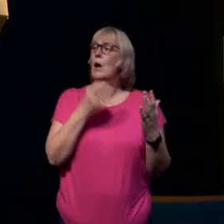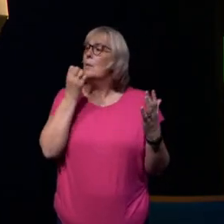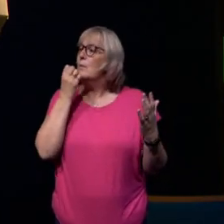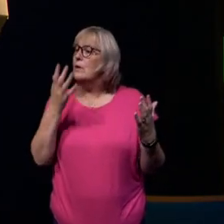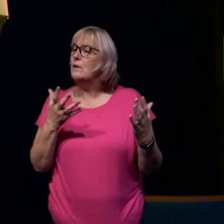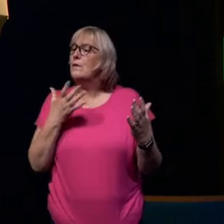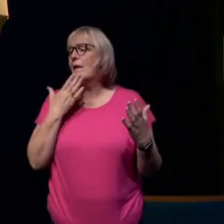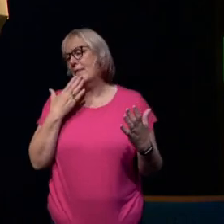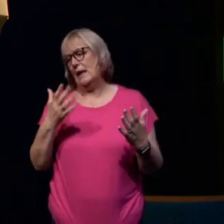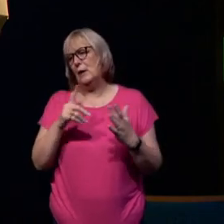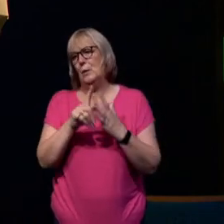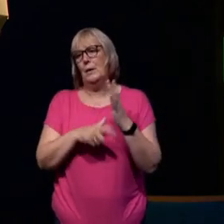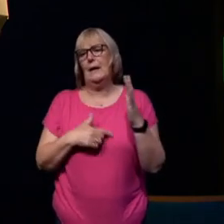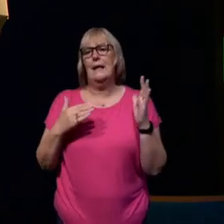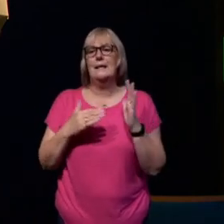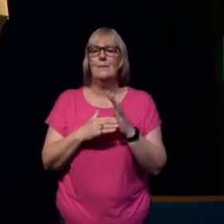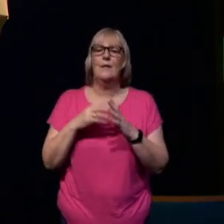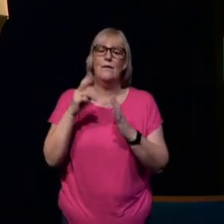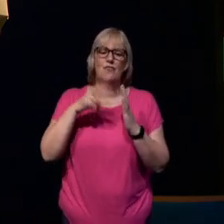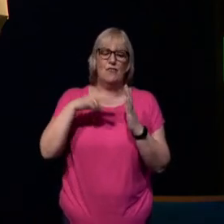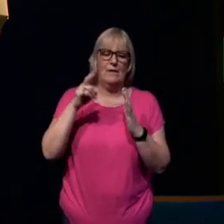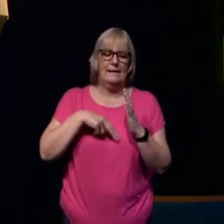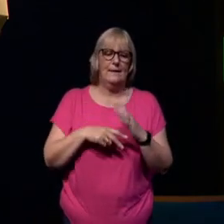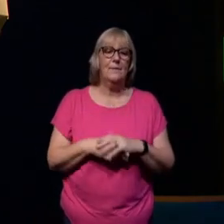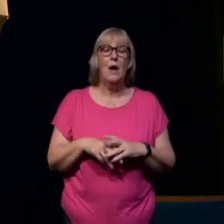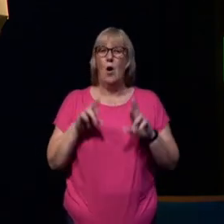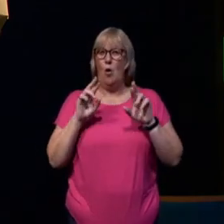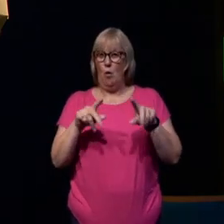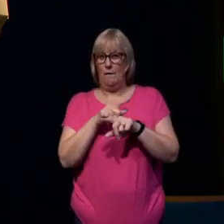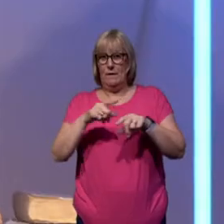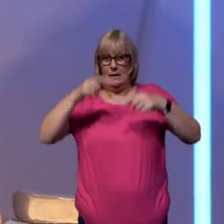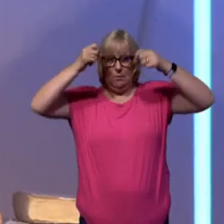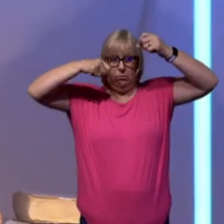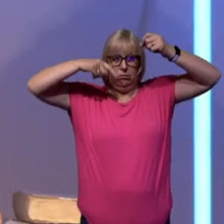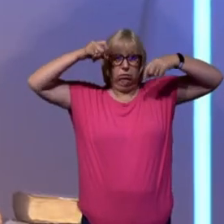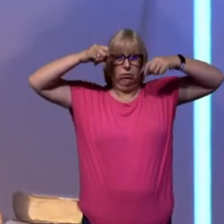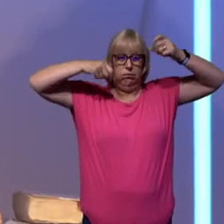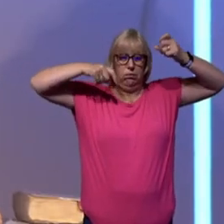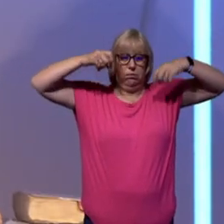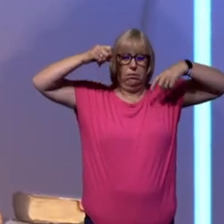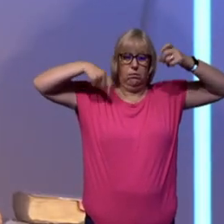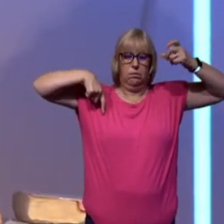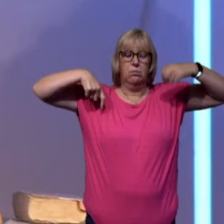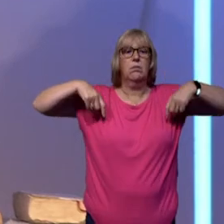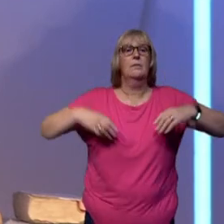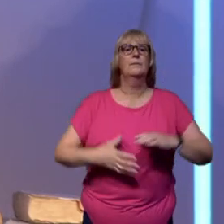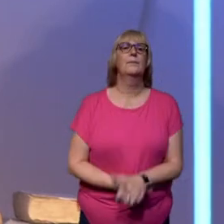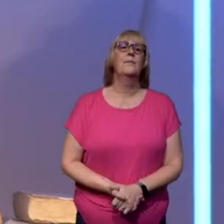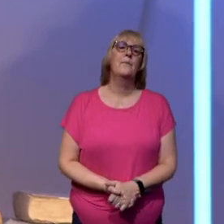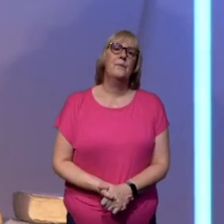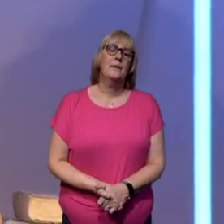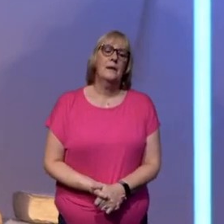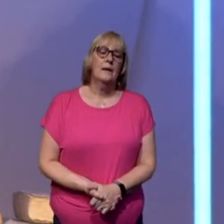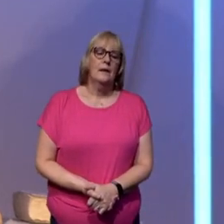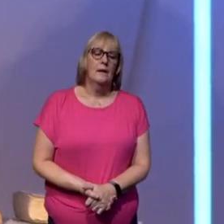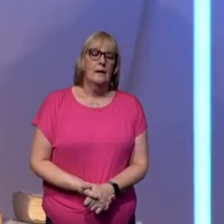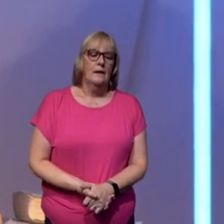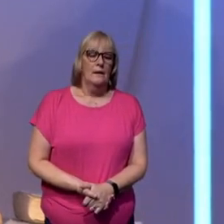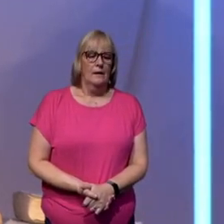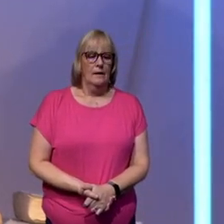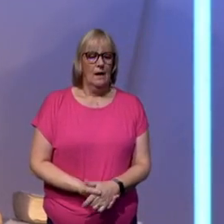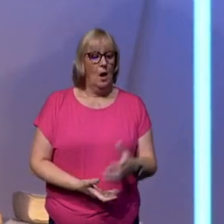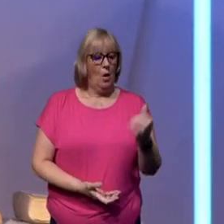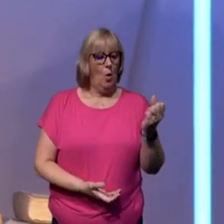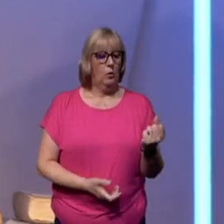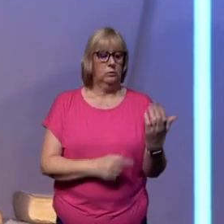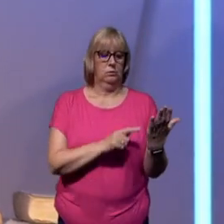you very much, Elizabeth. And I'm hoping you're going to start sweating. Well, let's head in and hold on to your